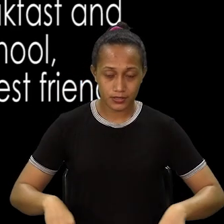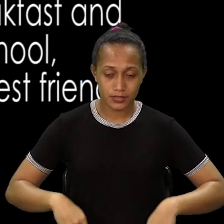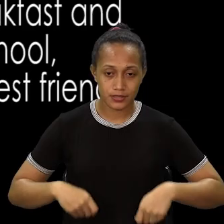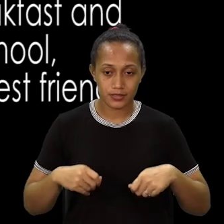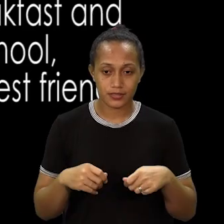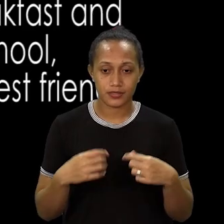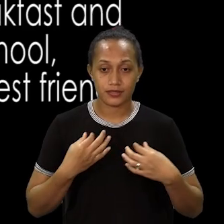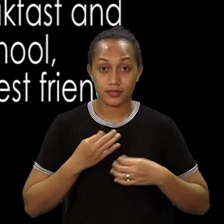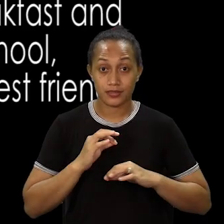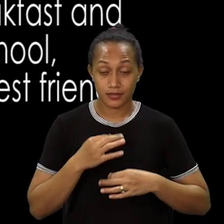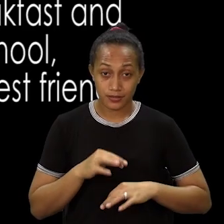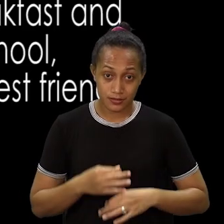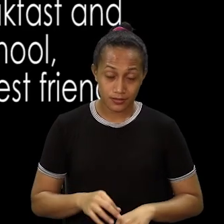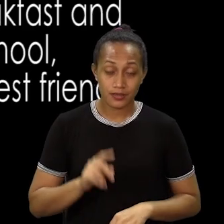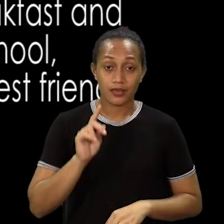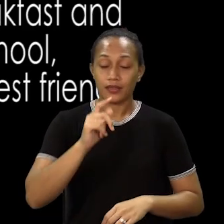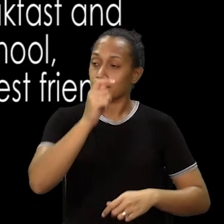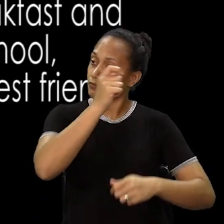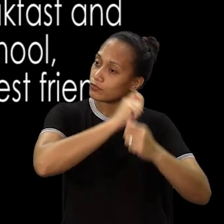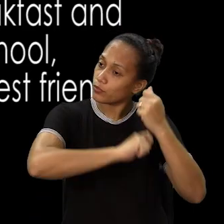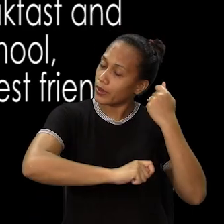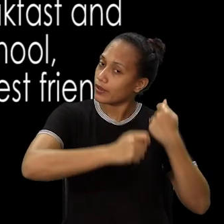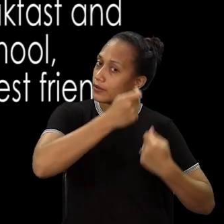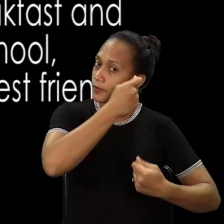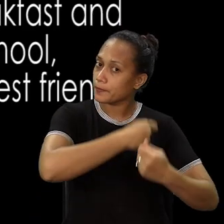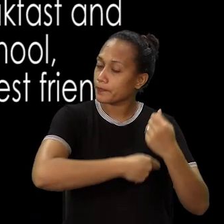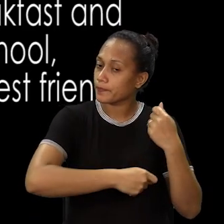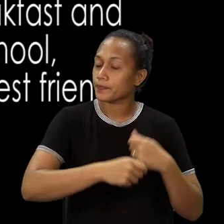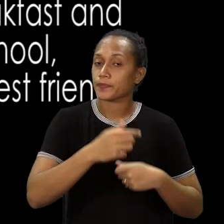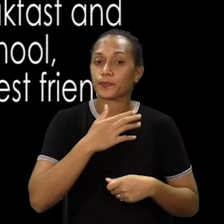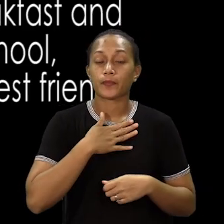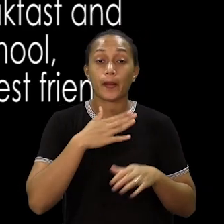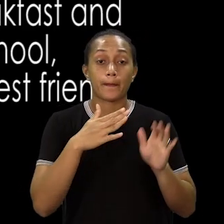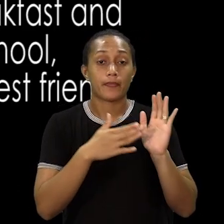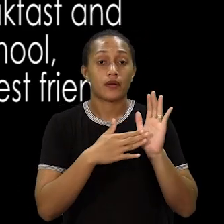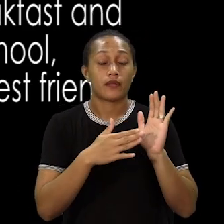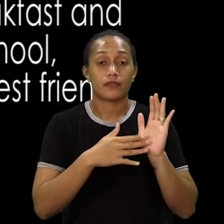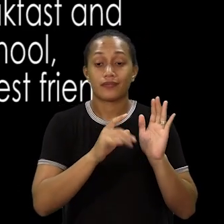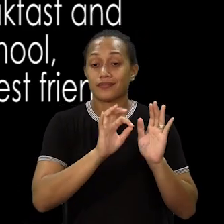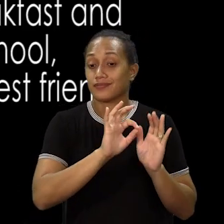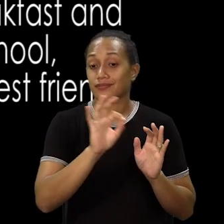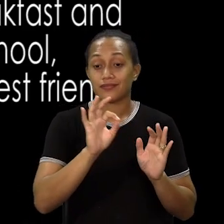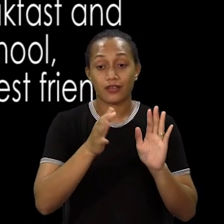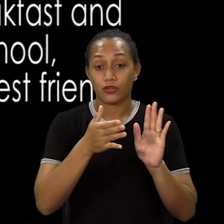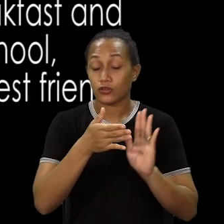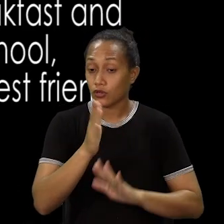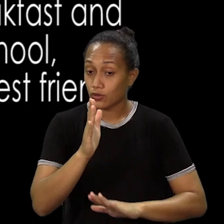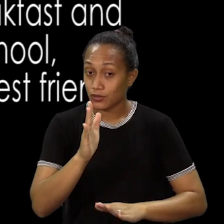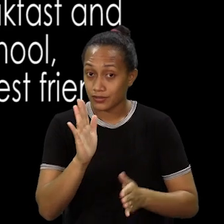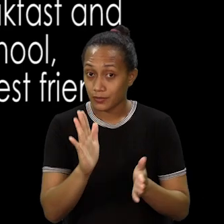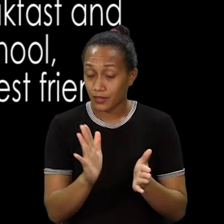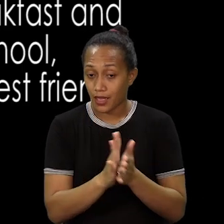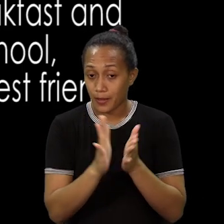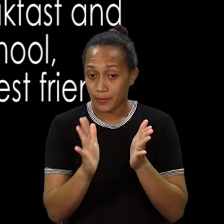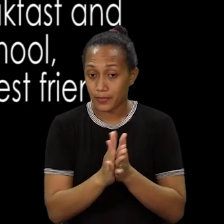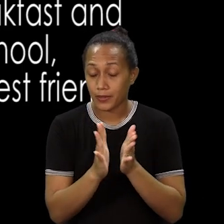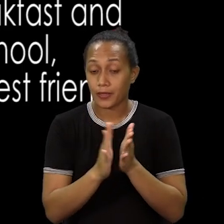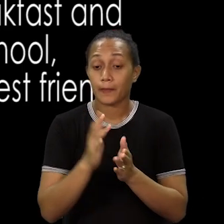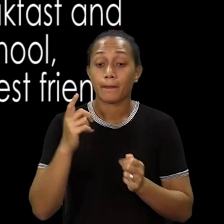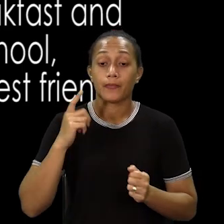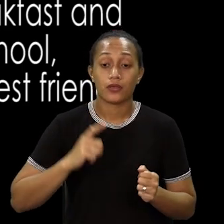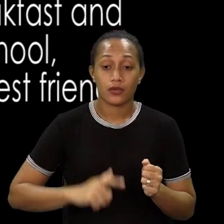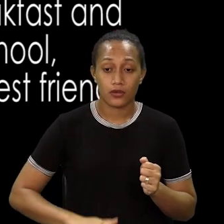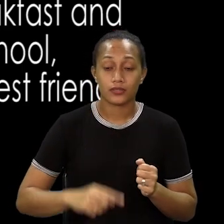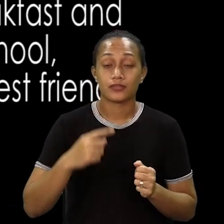Then I will get dressed and curl my hair. My mother is not going